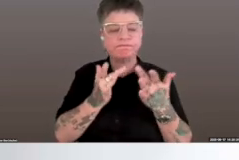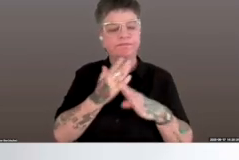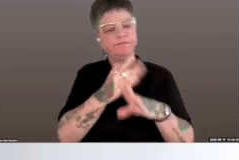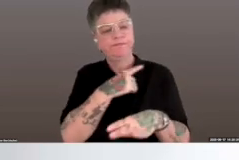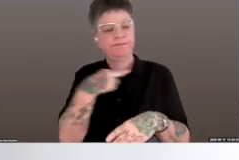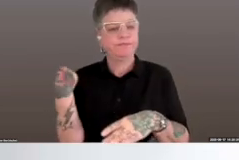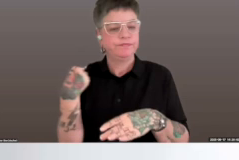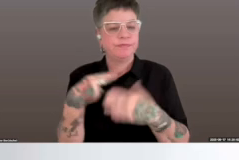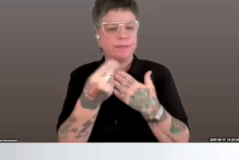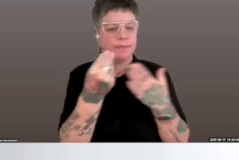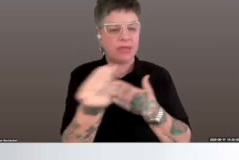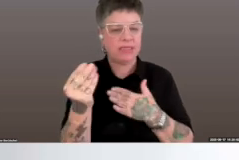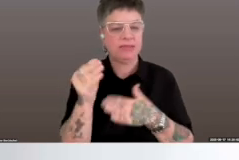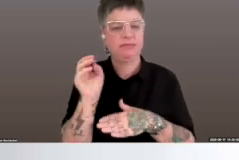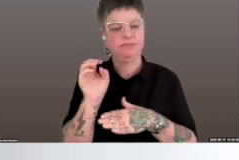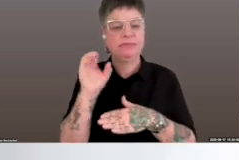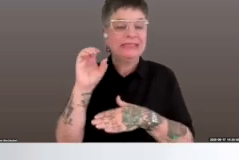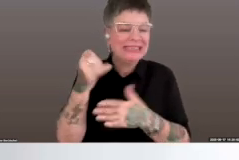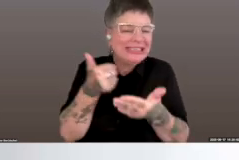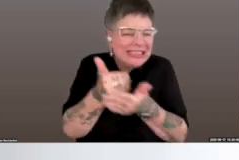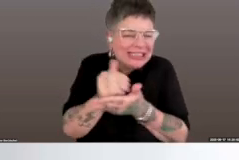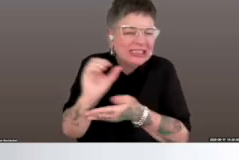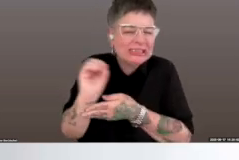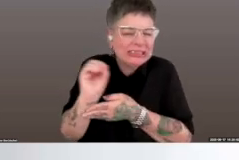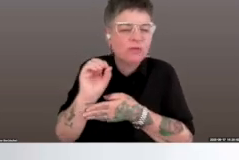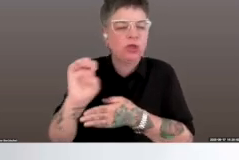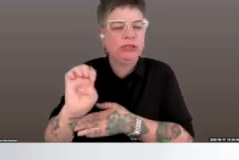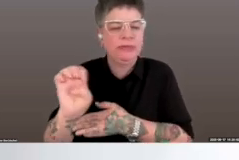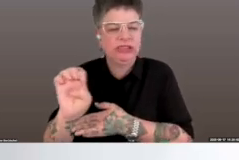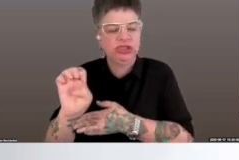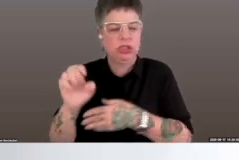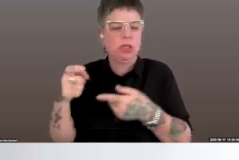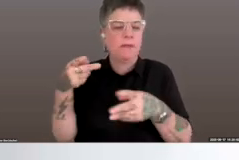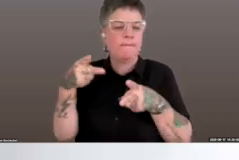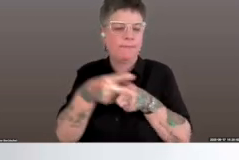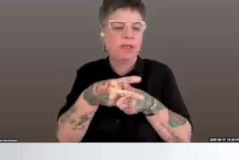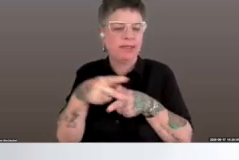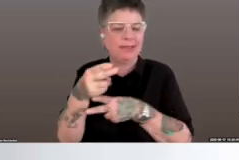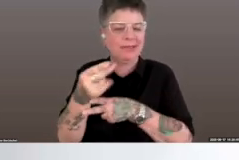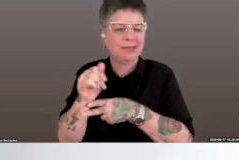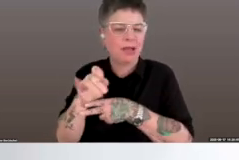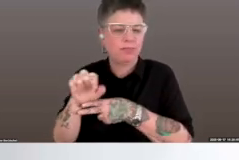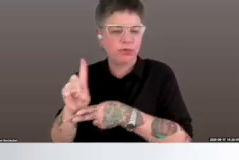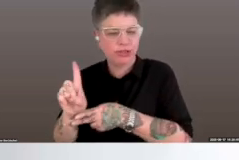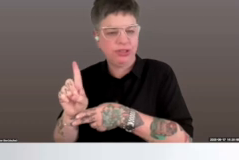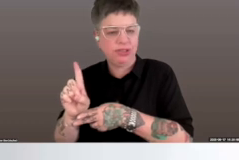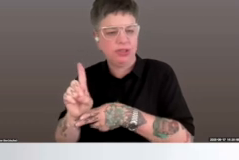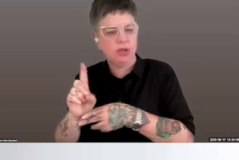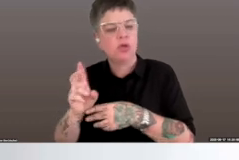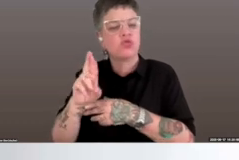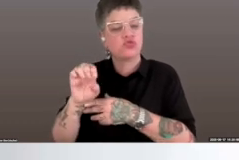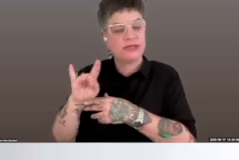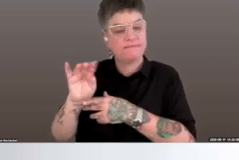zero-emission vehicle, or a near-zero-emission vehicle, which is also known as a plug-in hybrid, by providing a rebate or vehicle